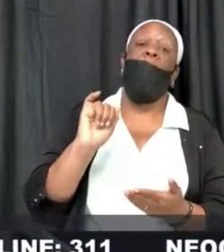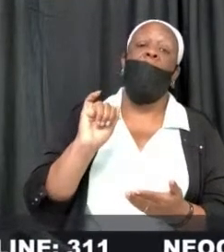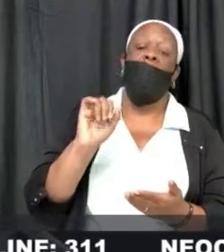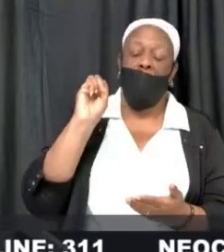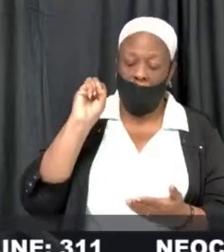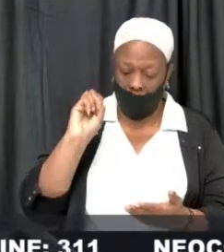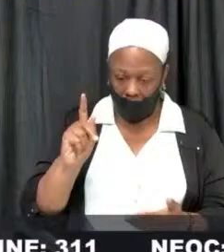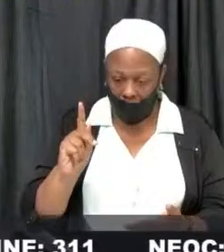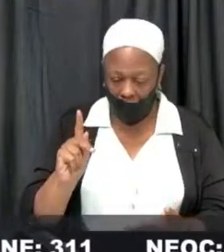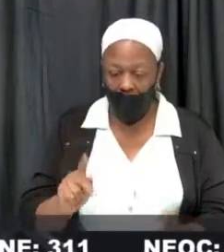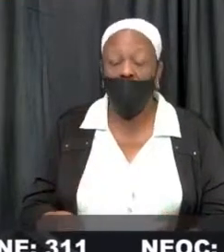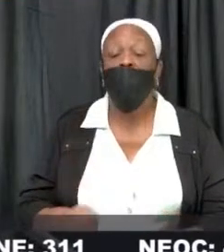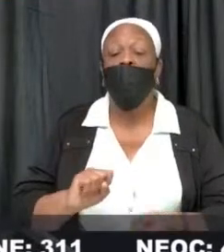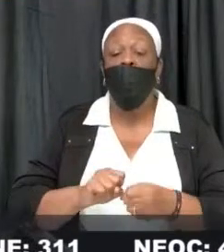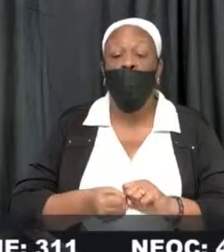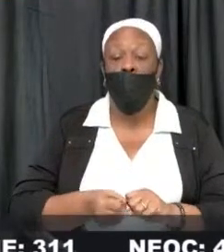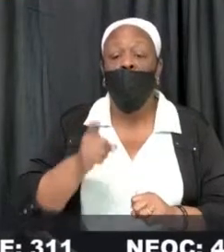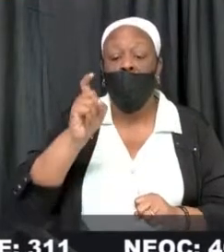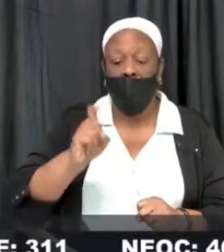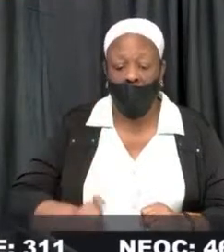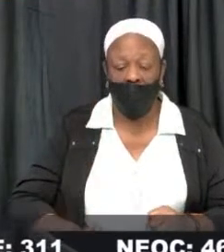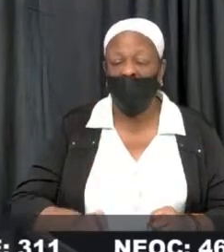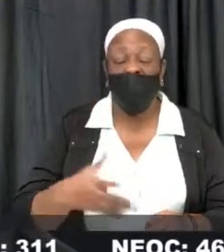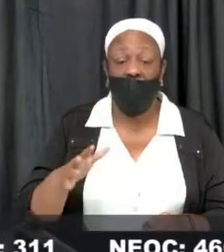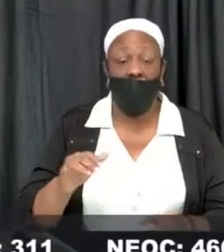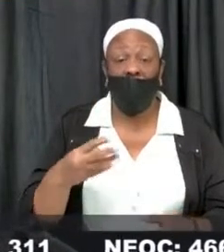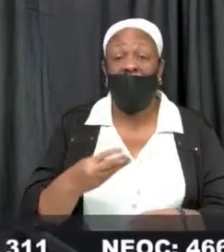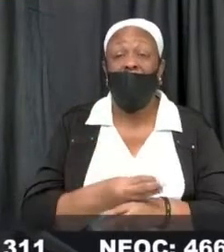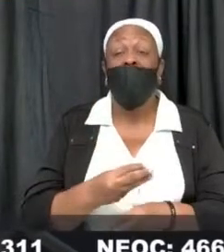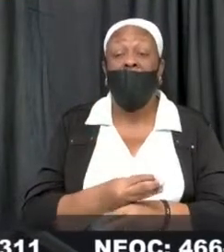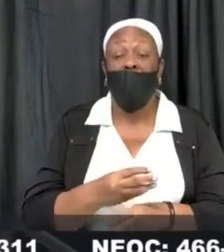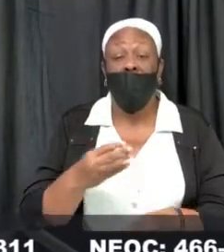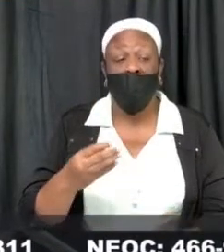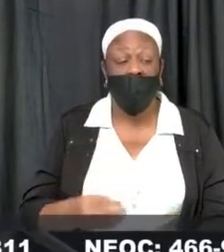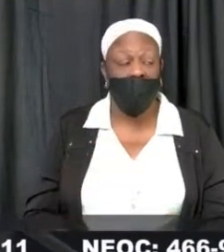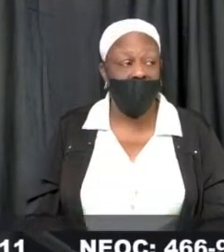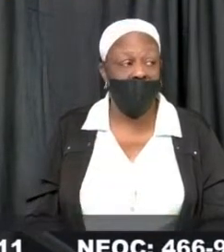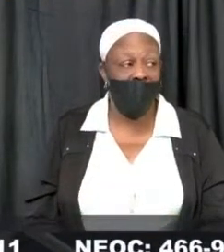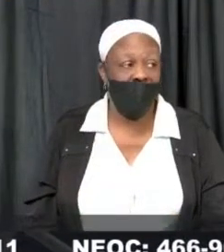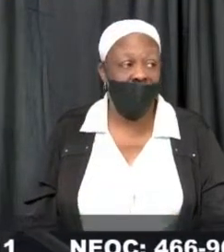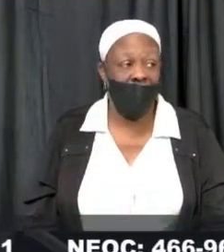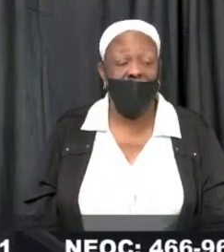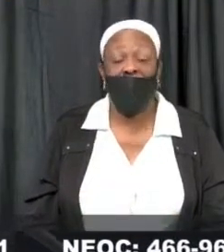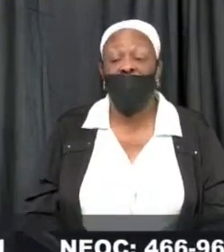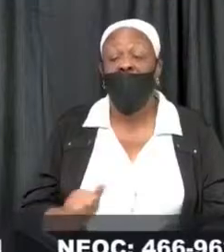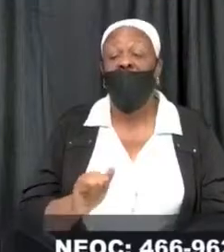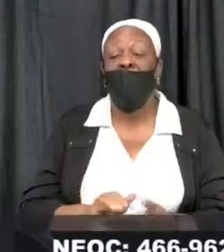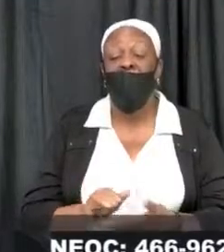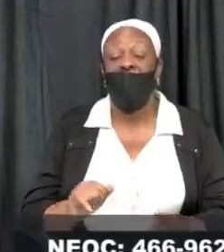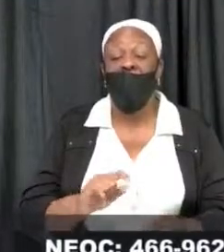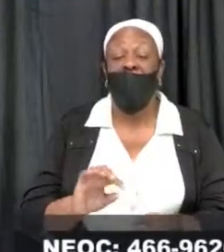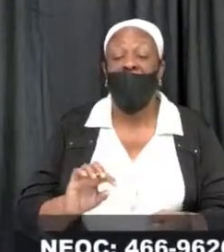to 90% of the population immunized for you to arrest the spread. And so that's how it's figured out.